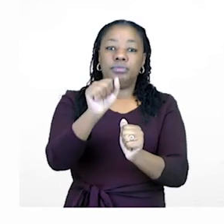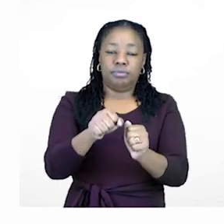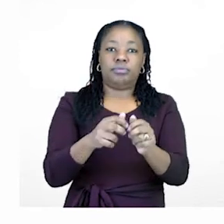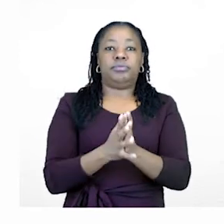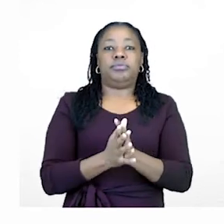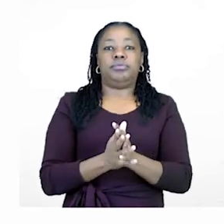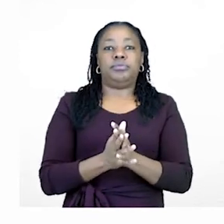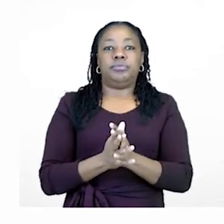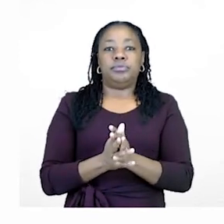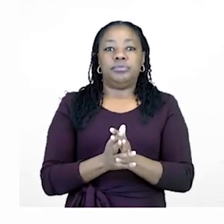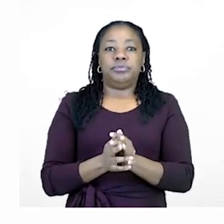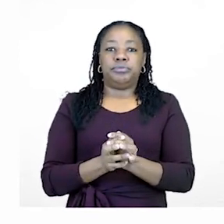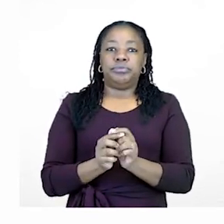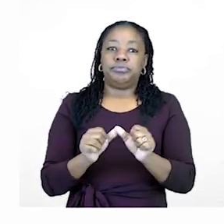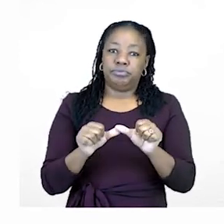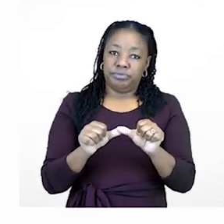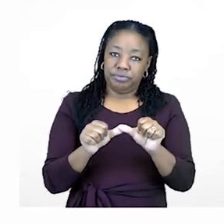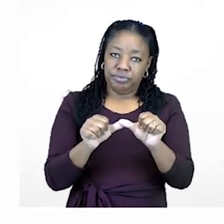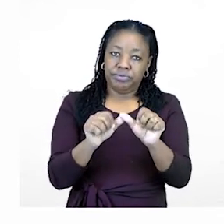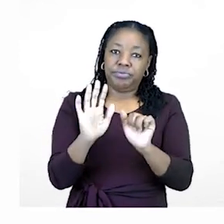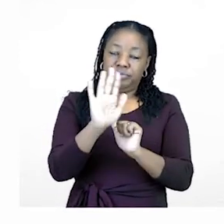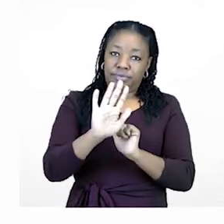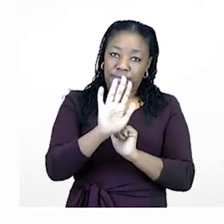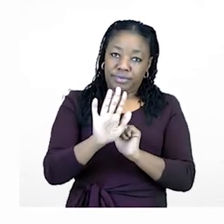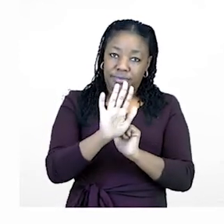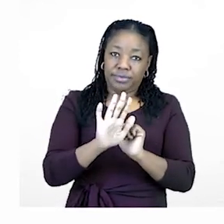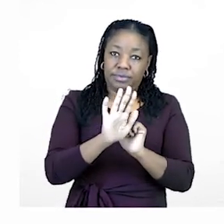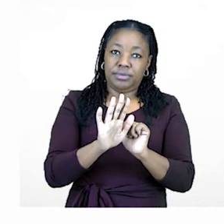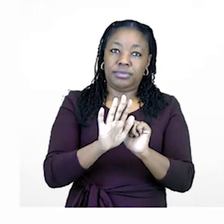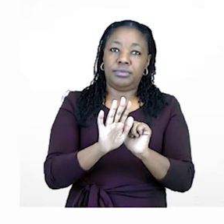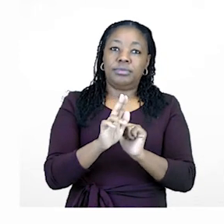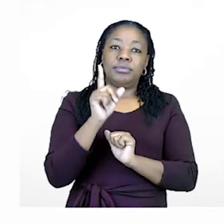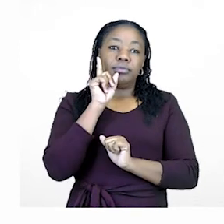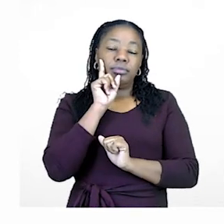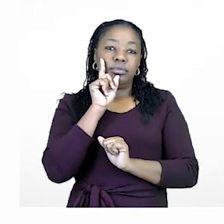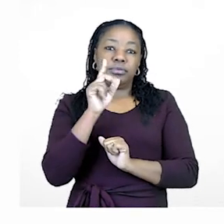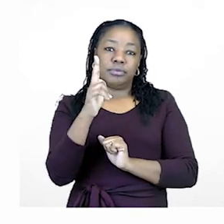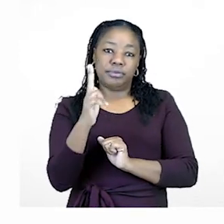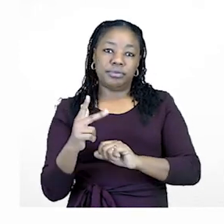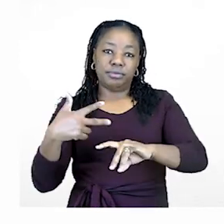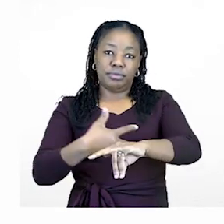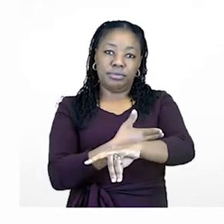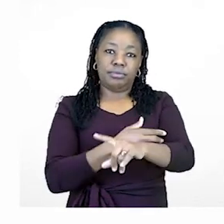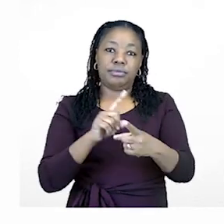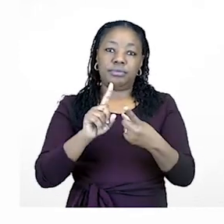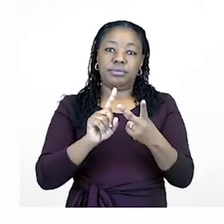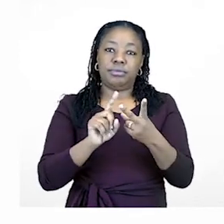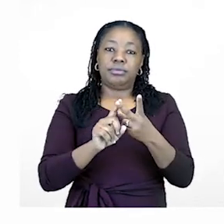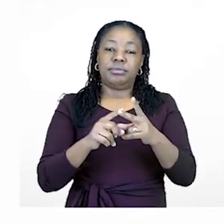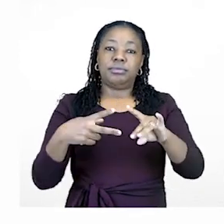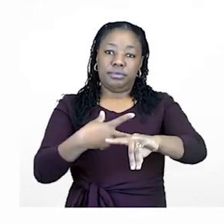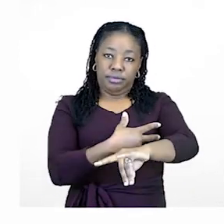lost sheep, I'd like you to please color both the shepherd and the sheep. And make sure when